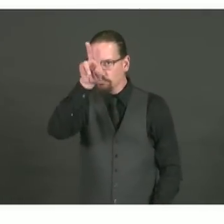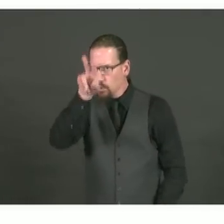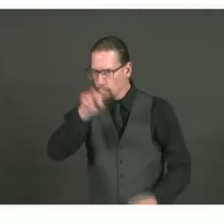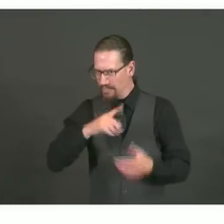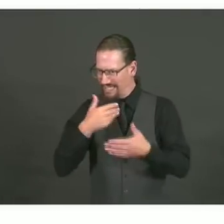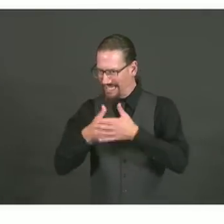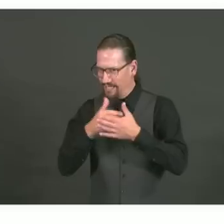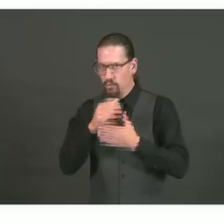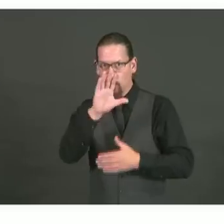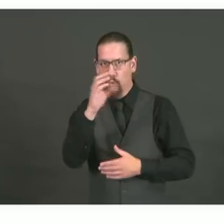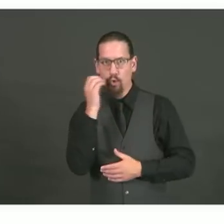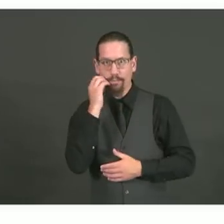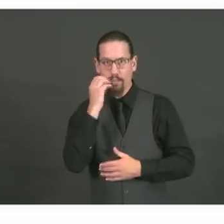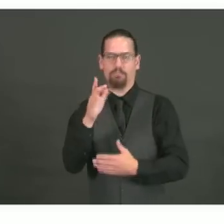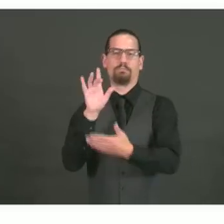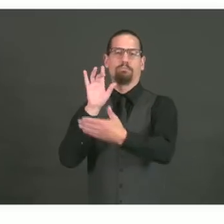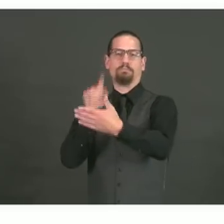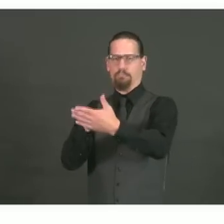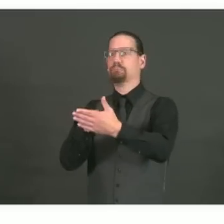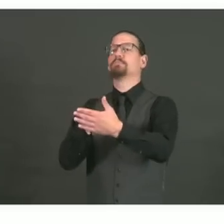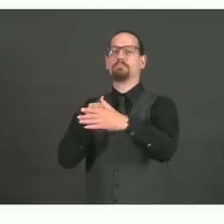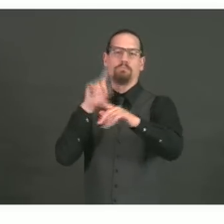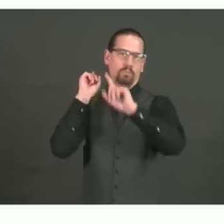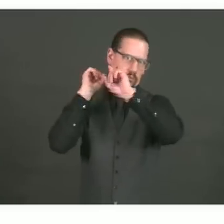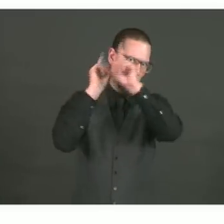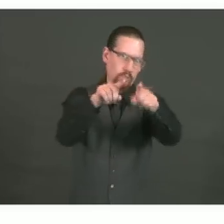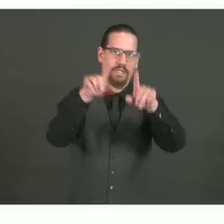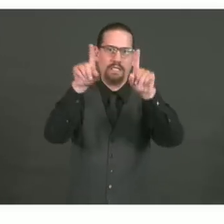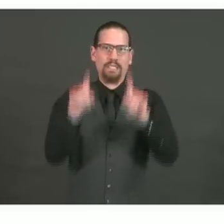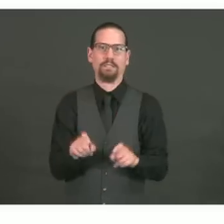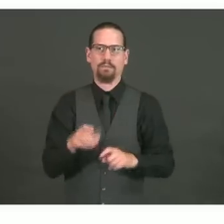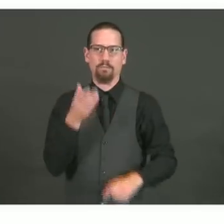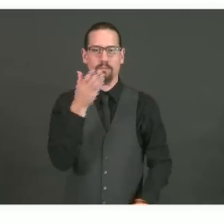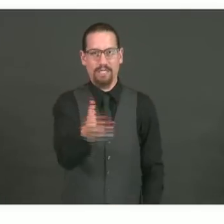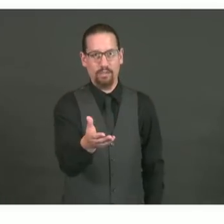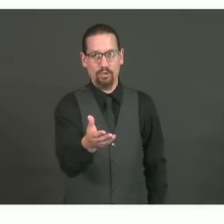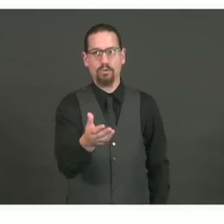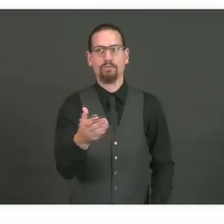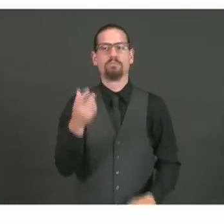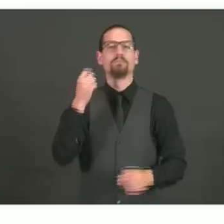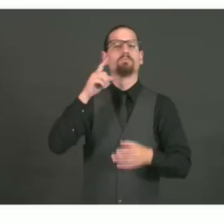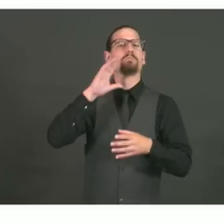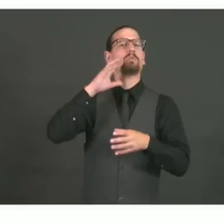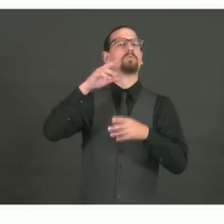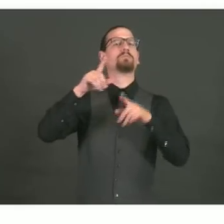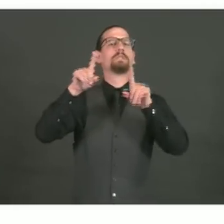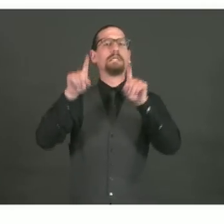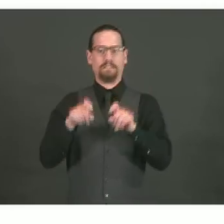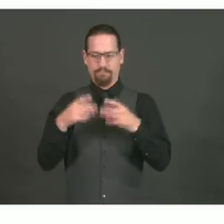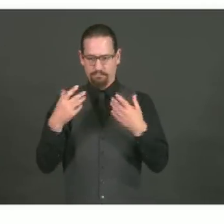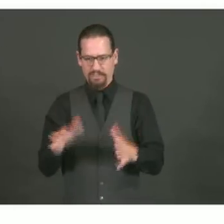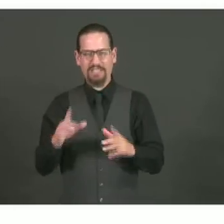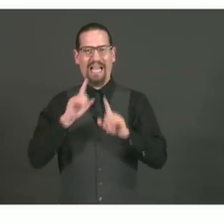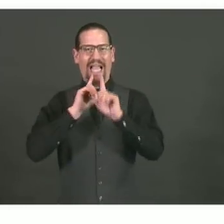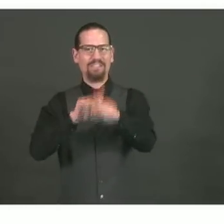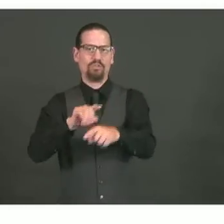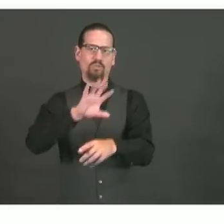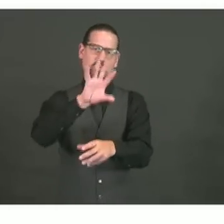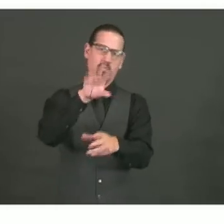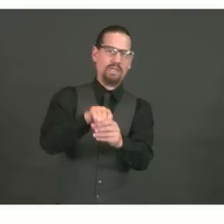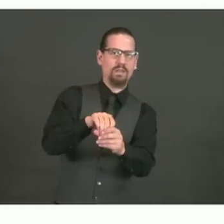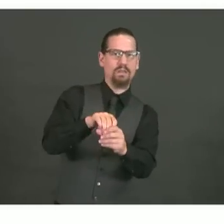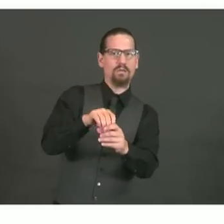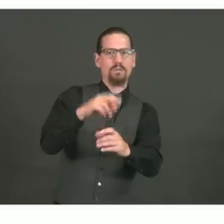call, and then results within 2 to 3 days from when you get tested. And the